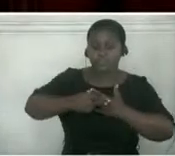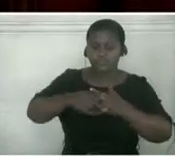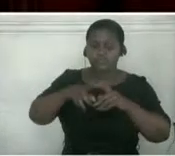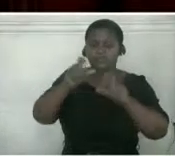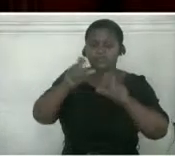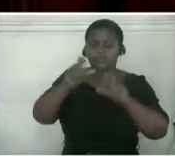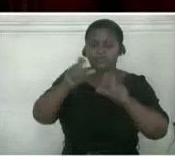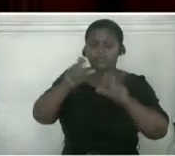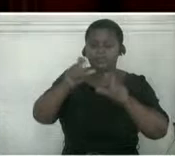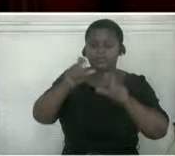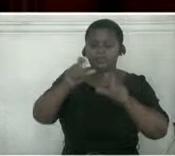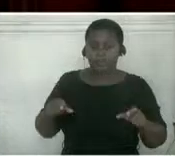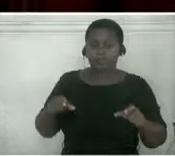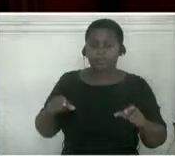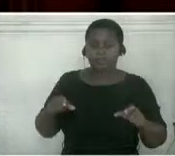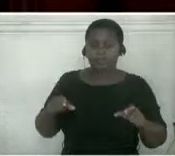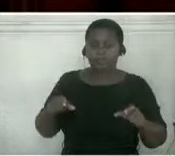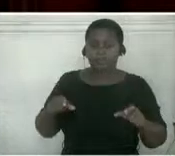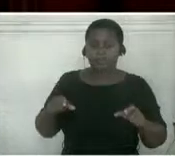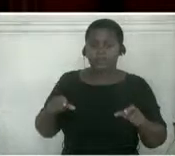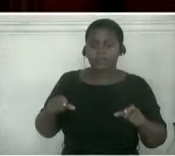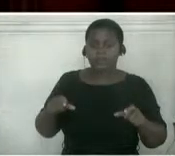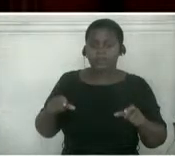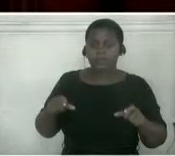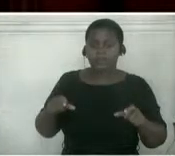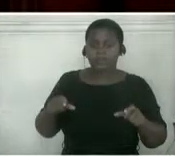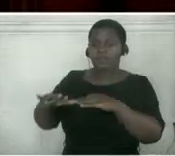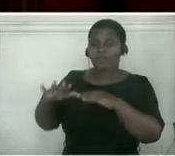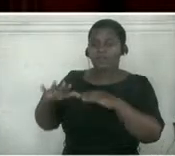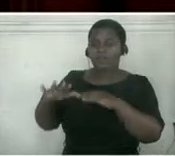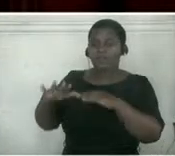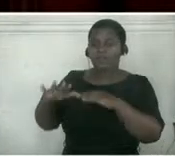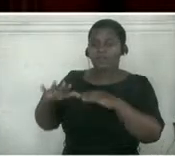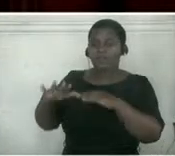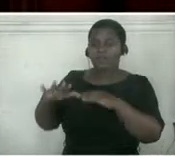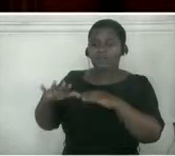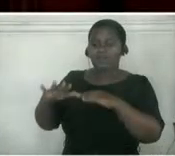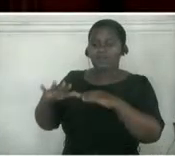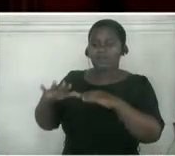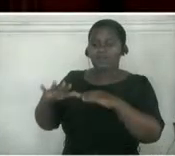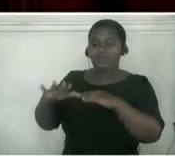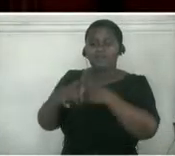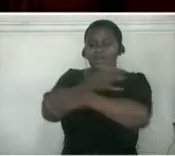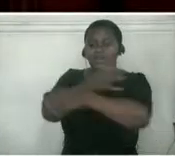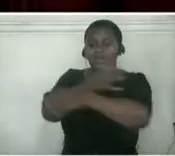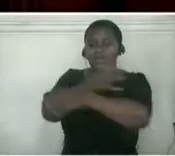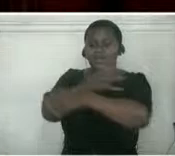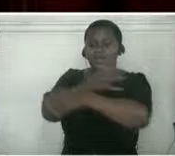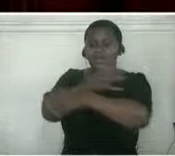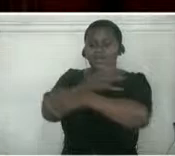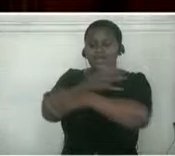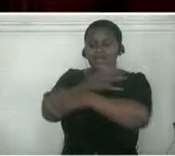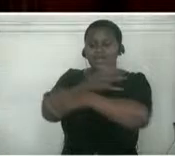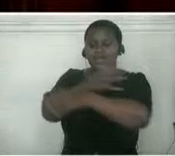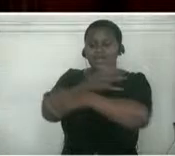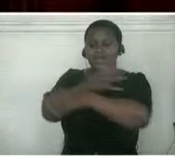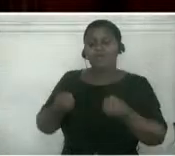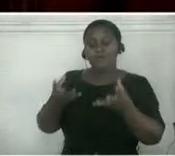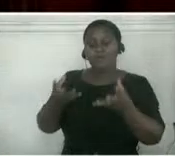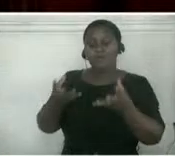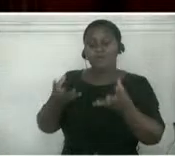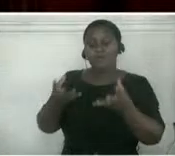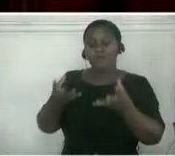people residing in the transit camps of Ispingo. The project will provide housing